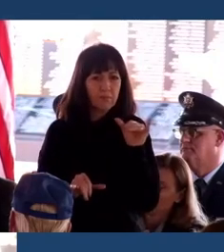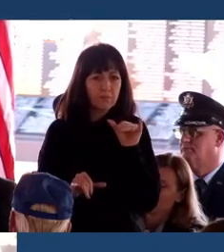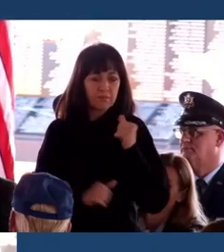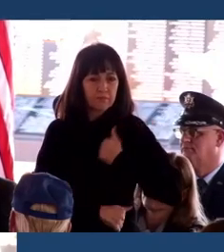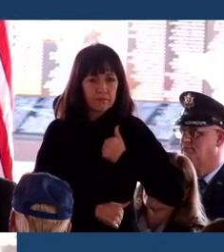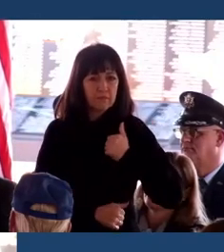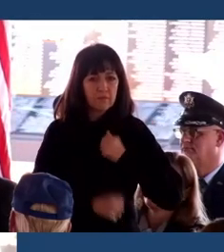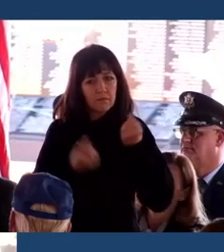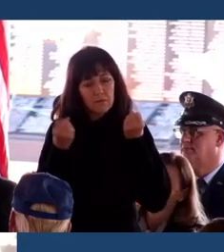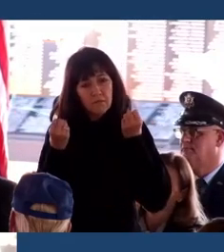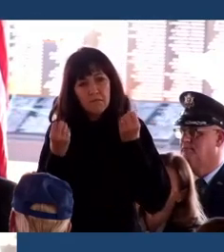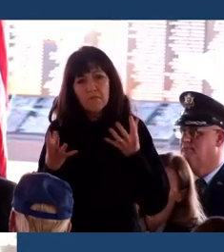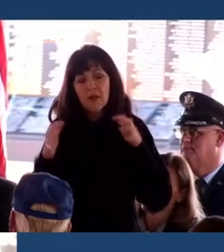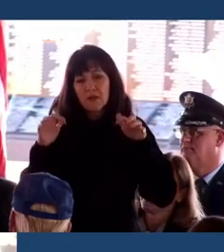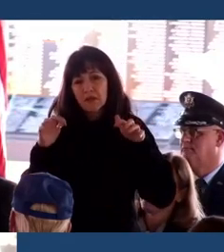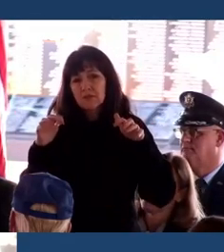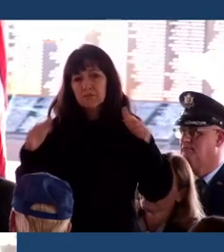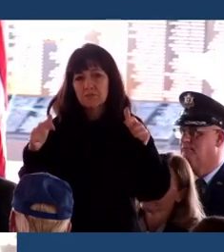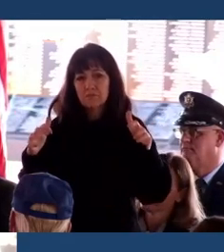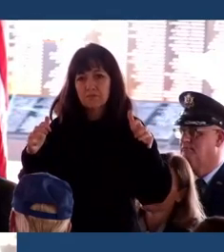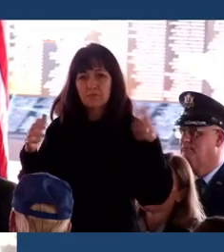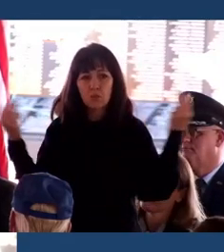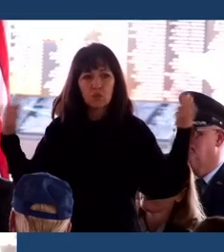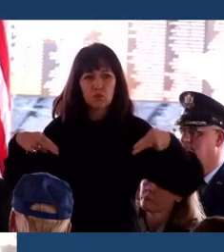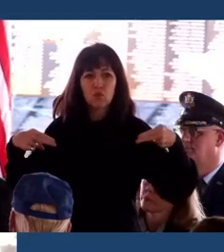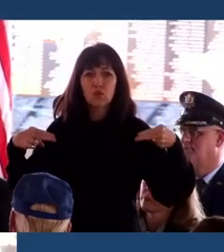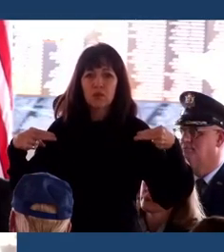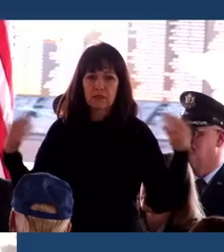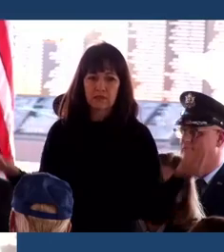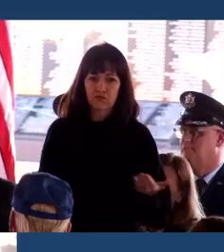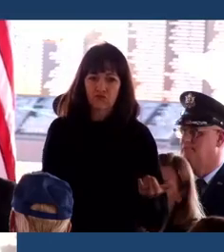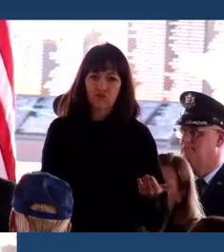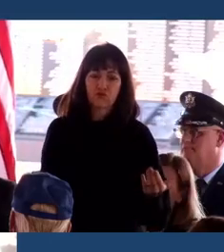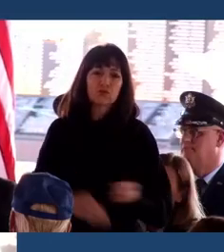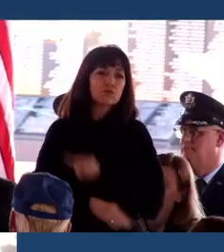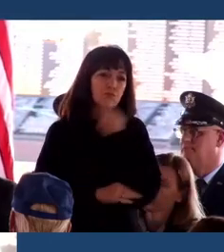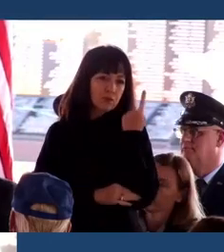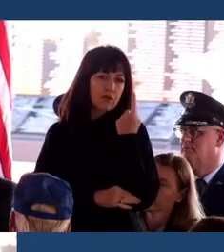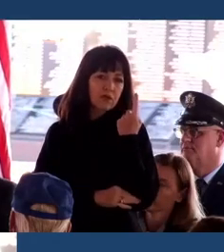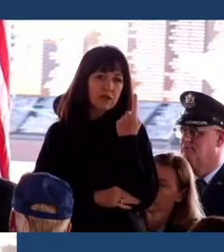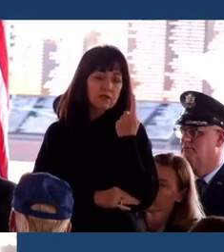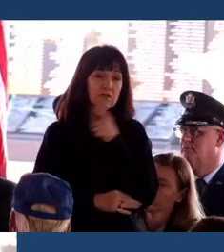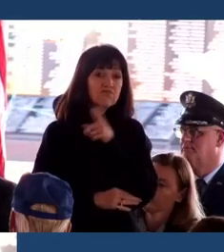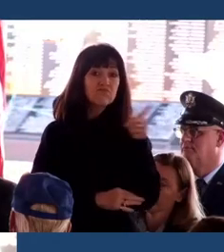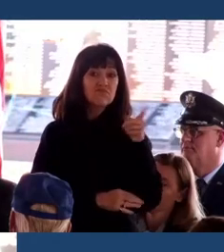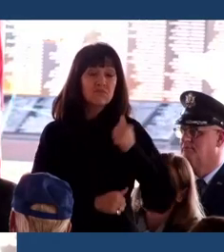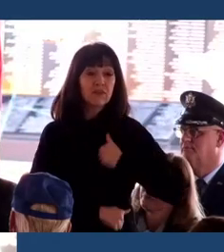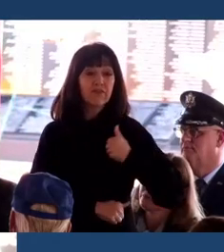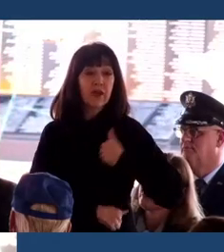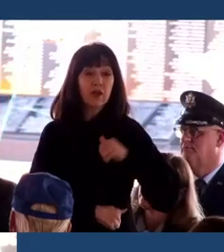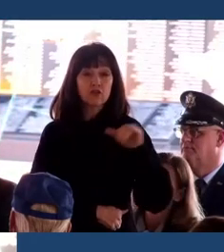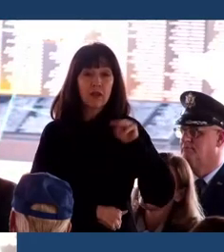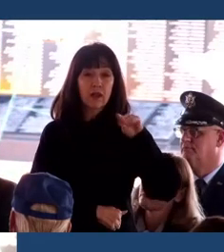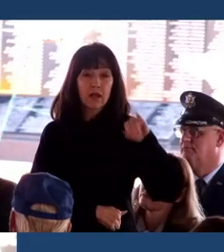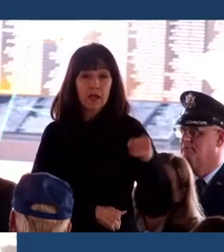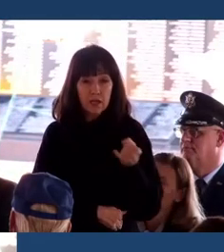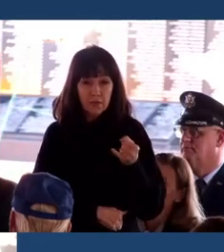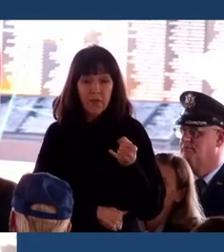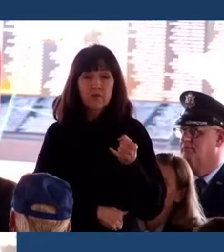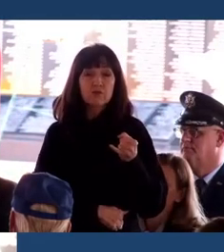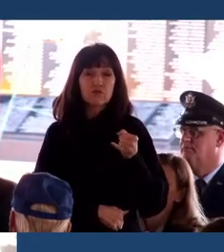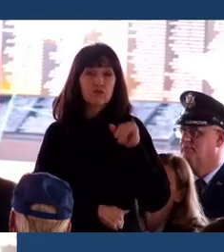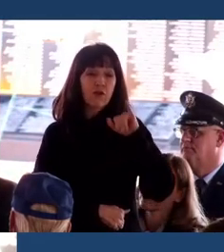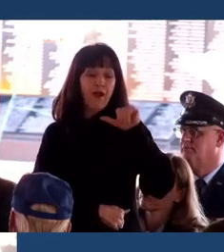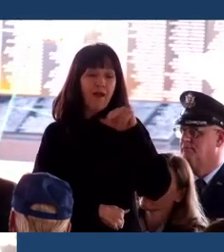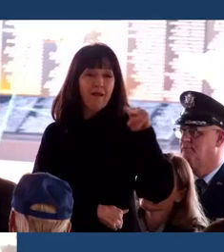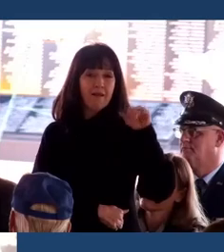Veterans like many who have joined us here this morning, veterans we know like Major General retired Frank Iani,